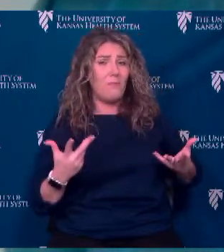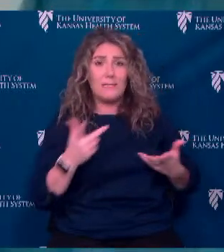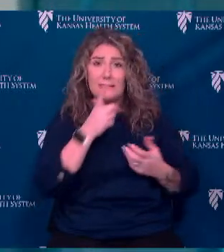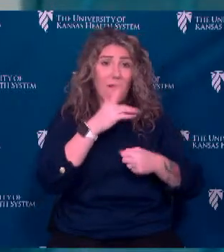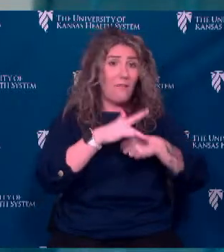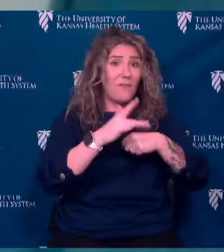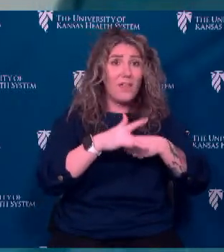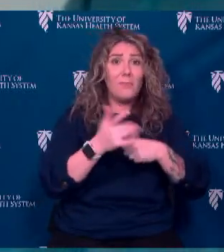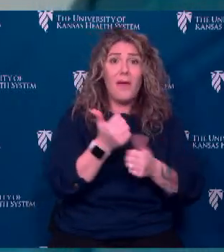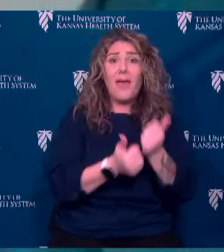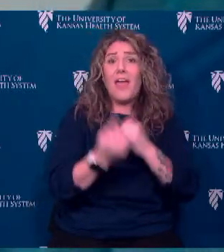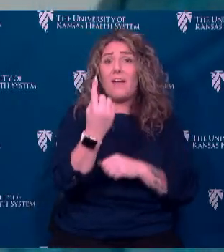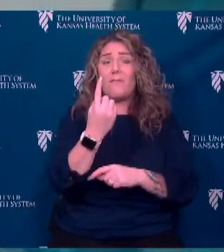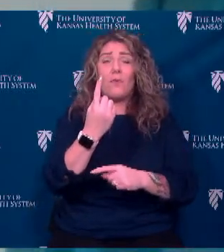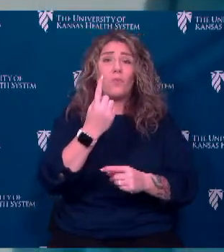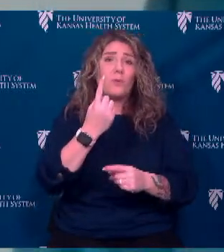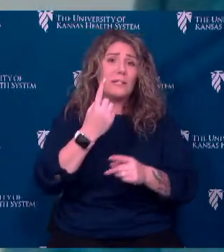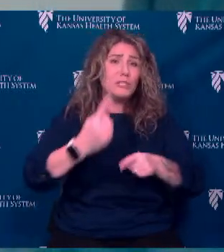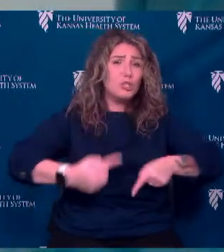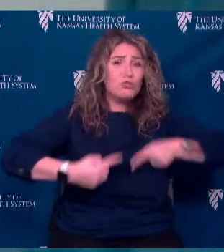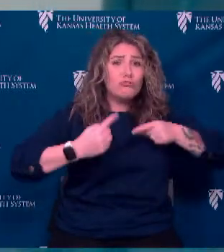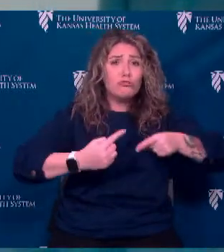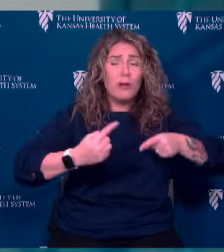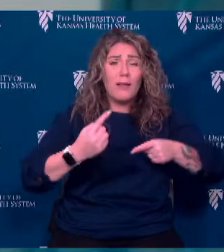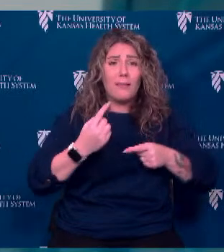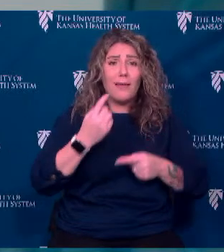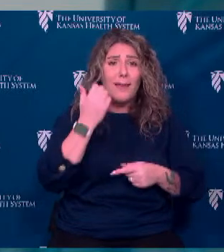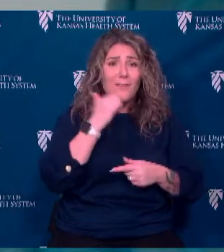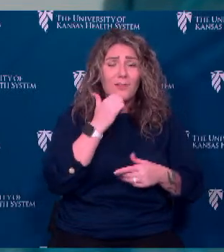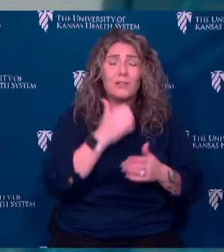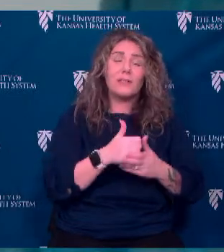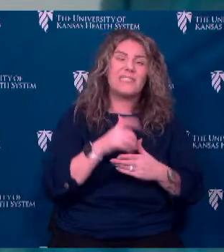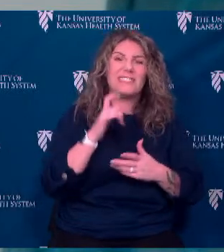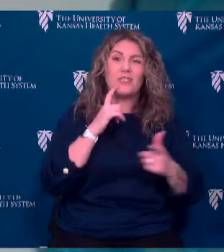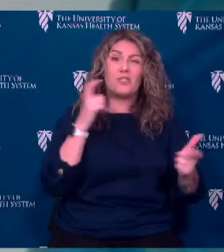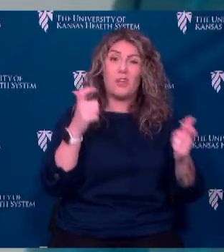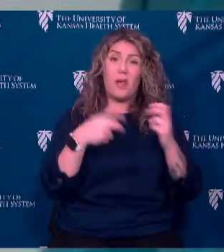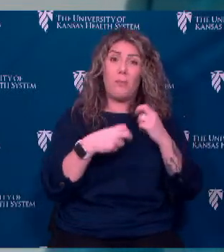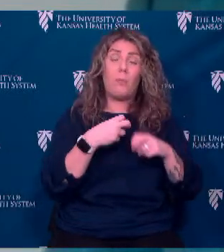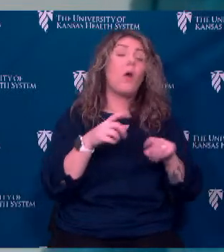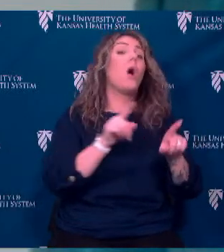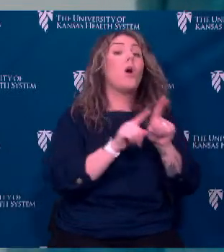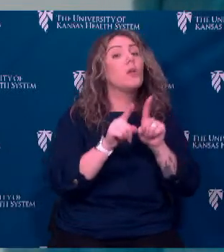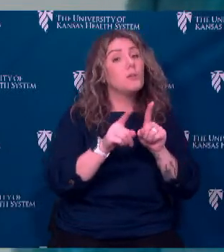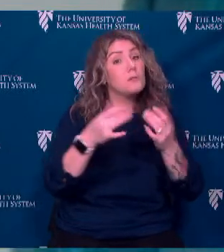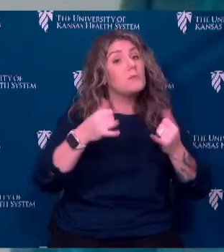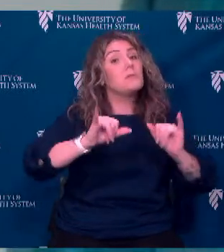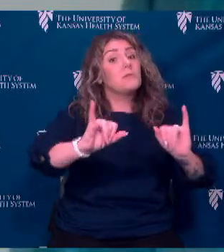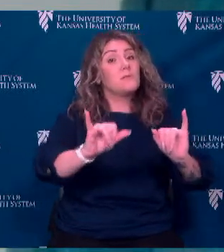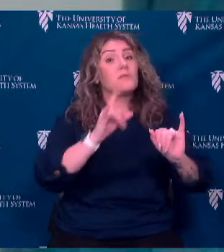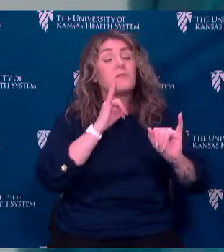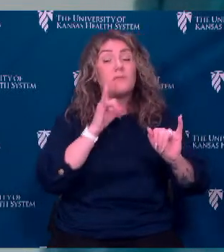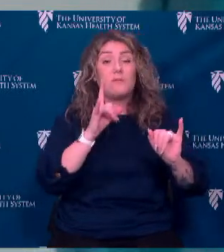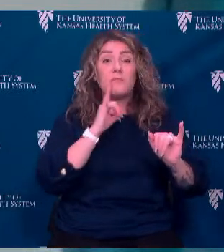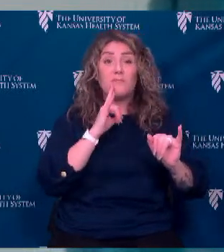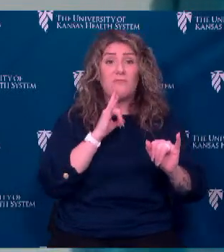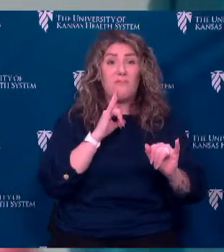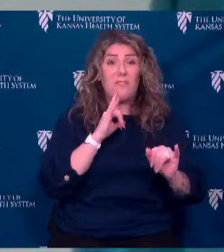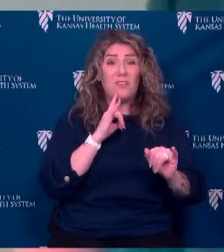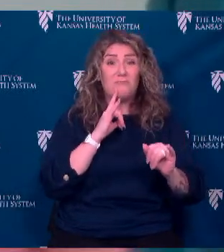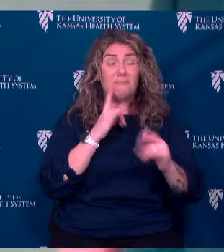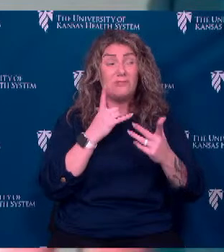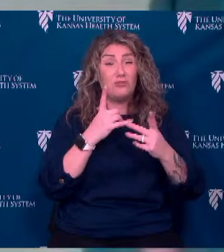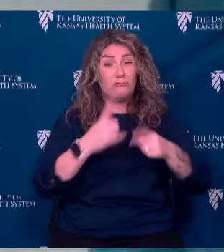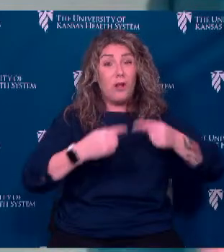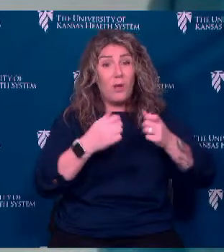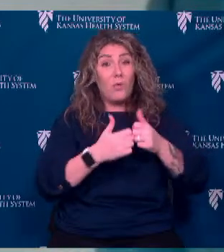available. Everyone is struggling the same way. So that's really a big problem for us. And we are still in contingency staffing also right now.